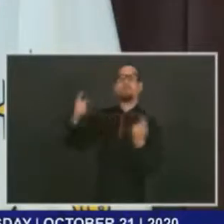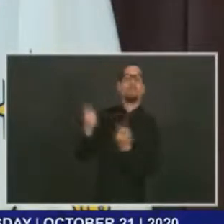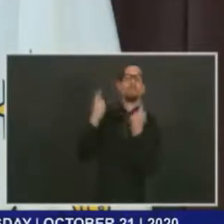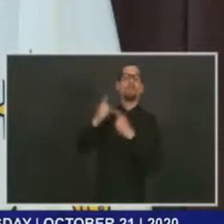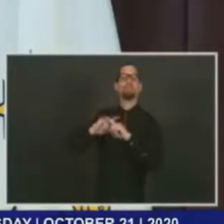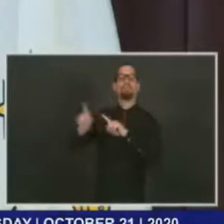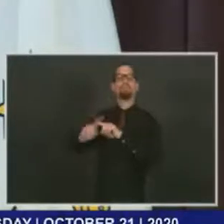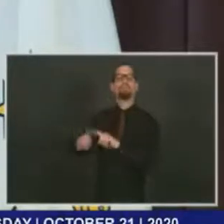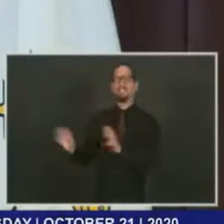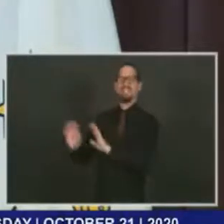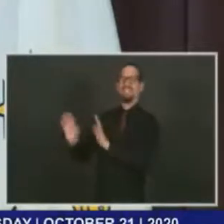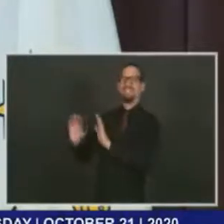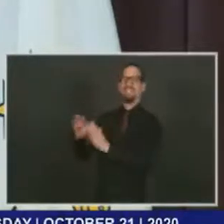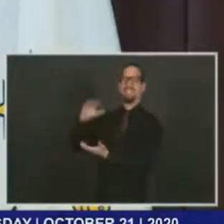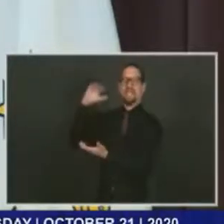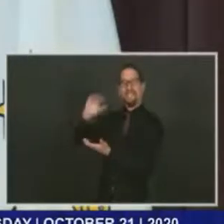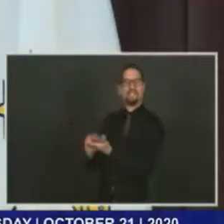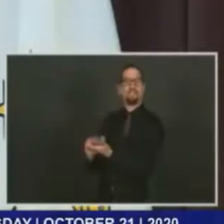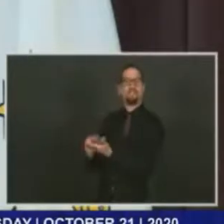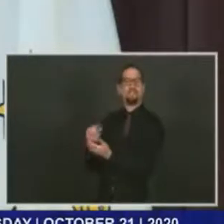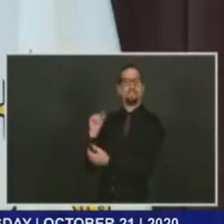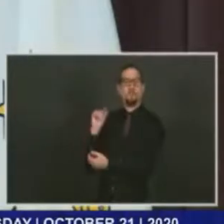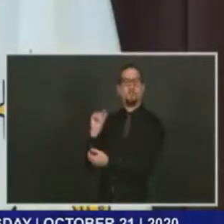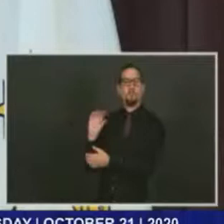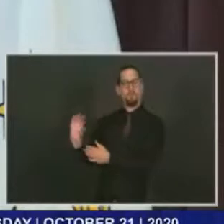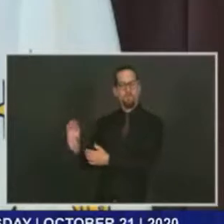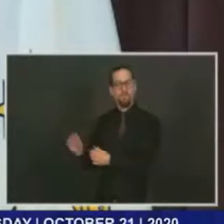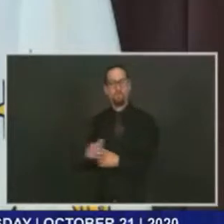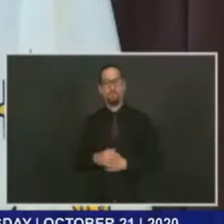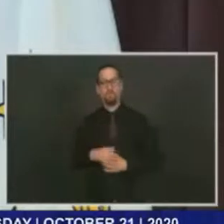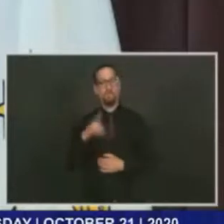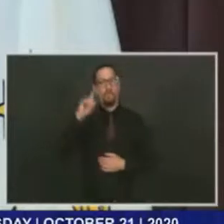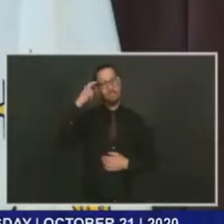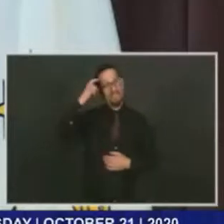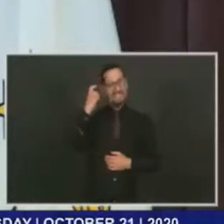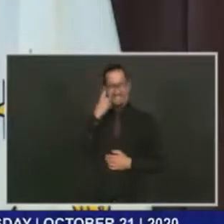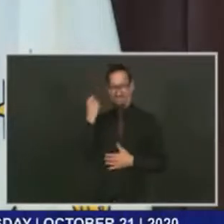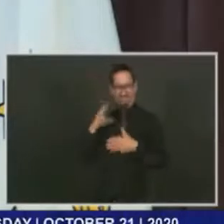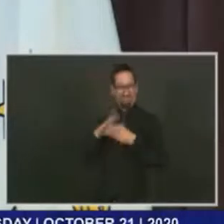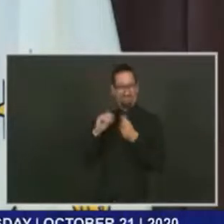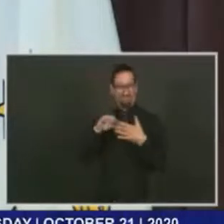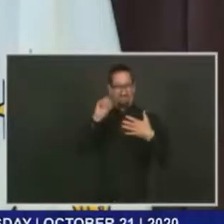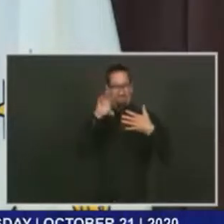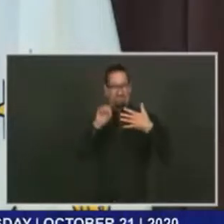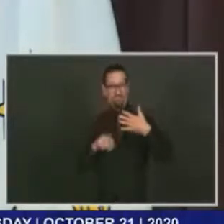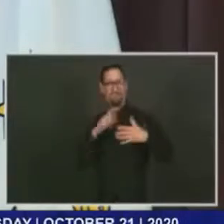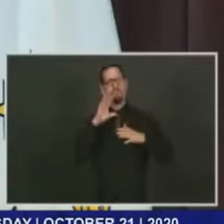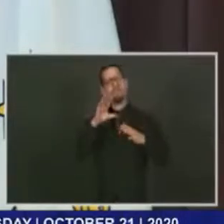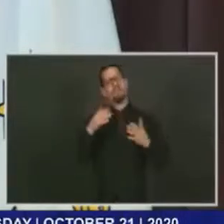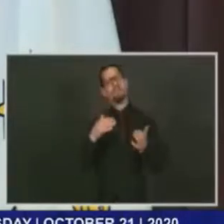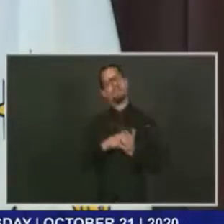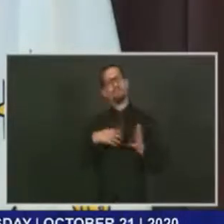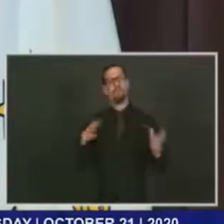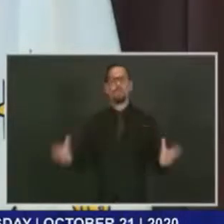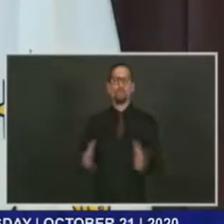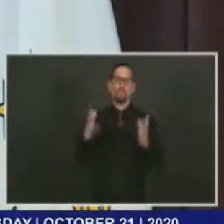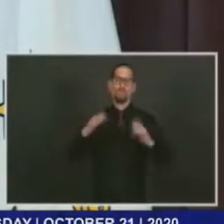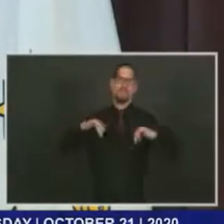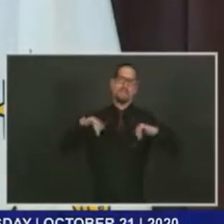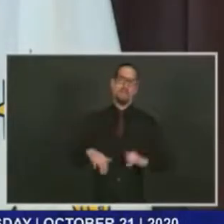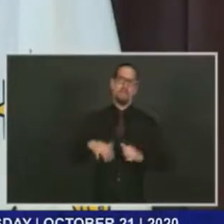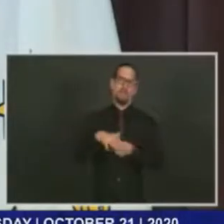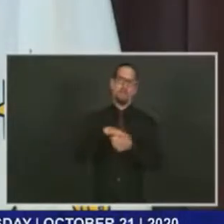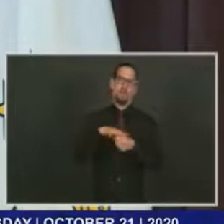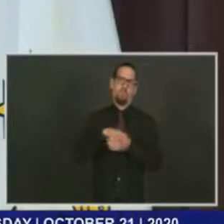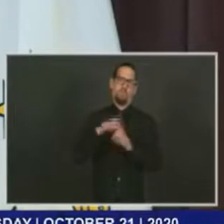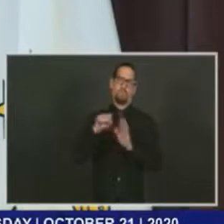far the highest. As the governor said, we're urging people to stay local and have Thanksgiving just with the people that you live